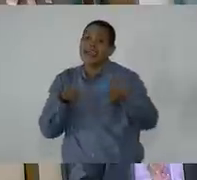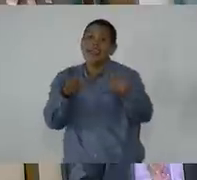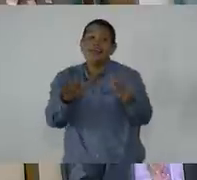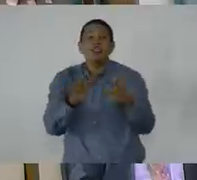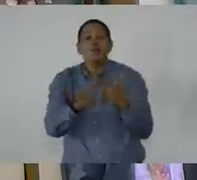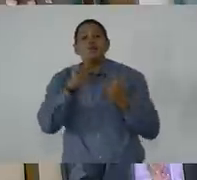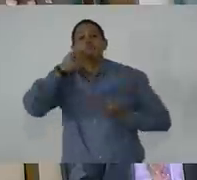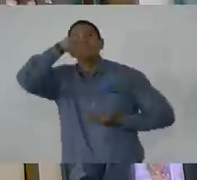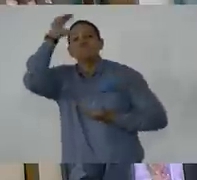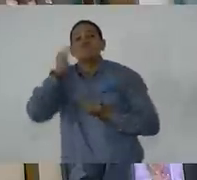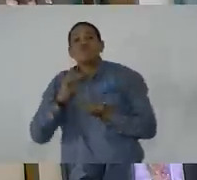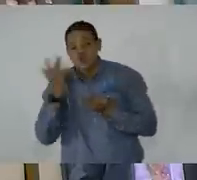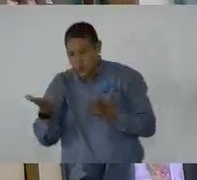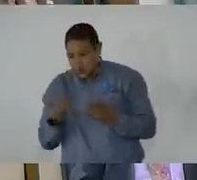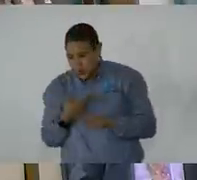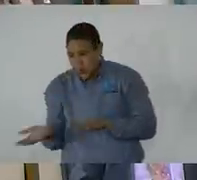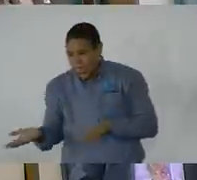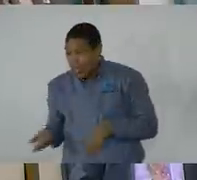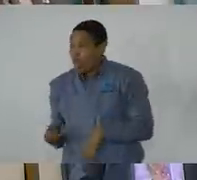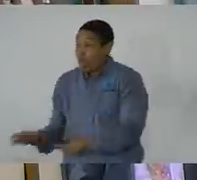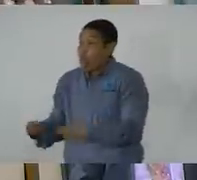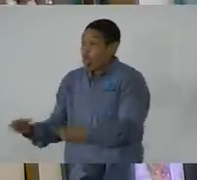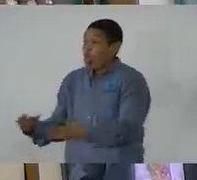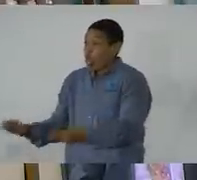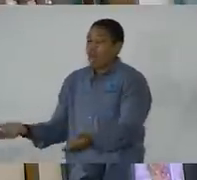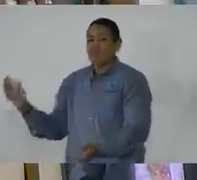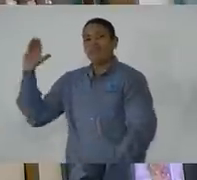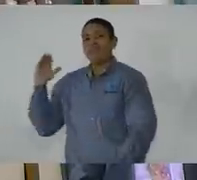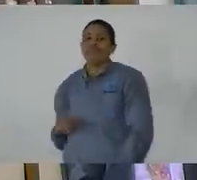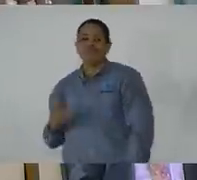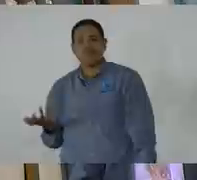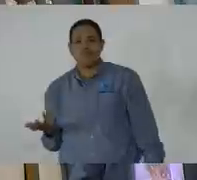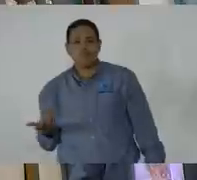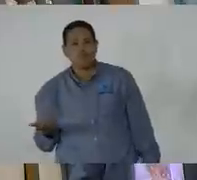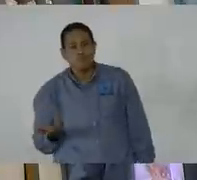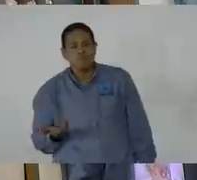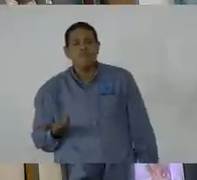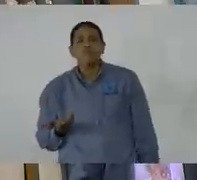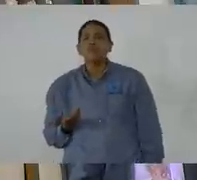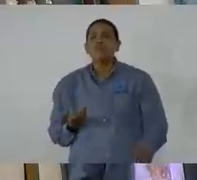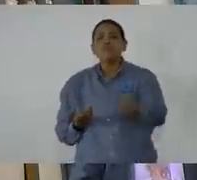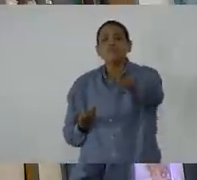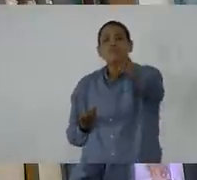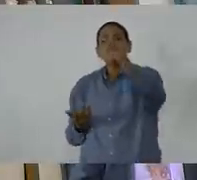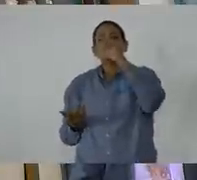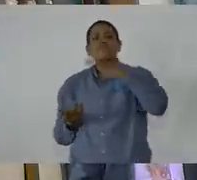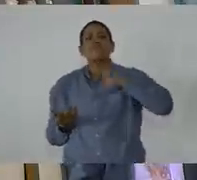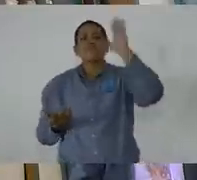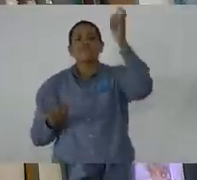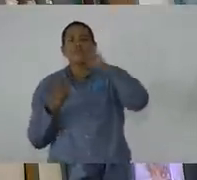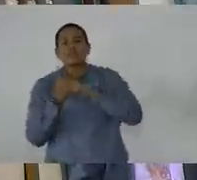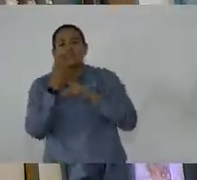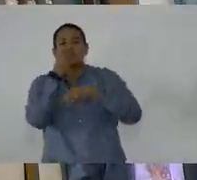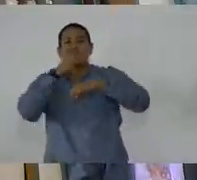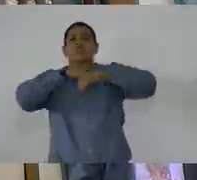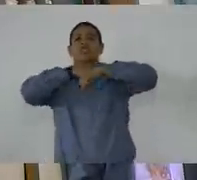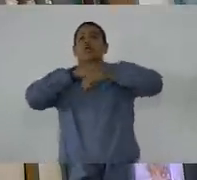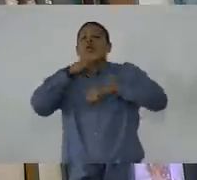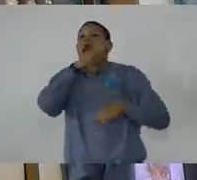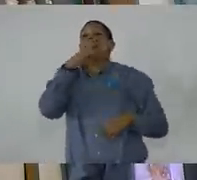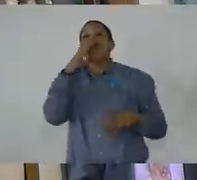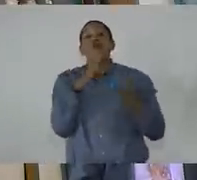and reduced waste. Madam Speaker, the Food Security and Agribusiness